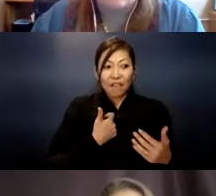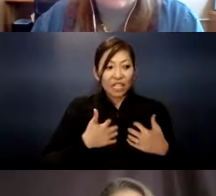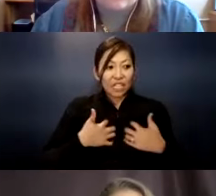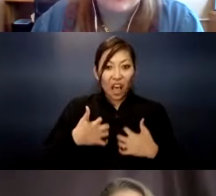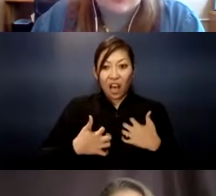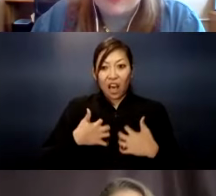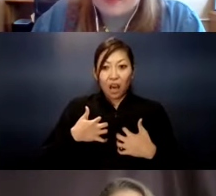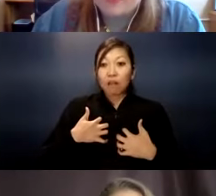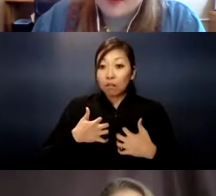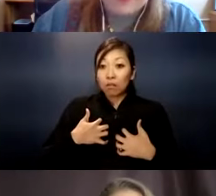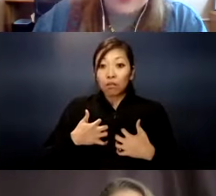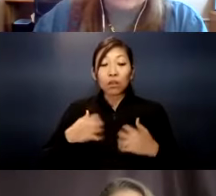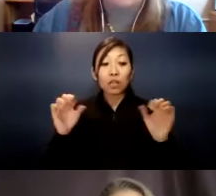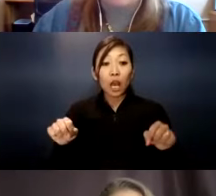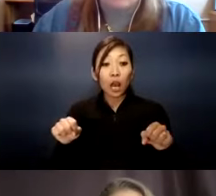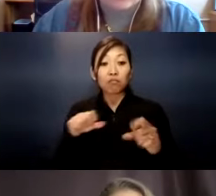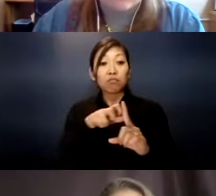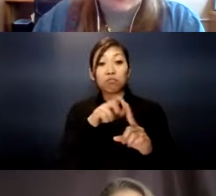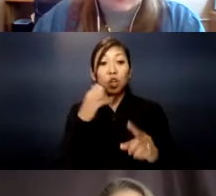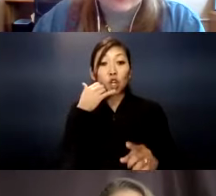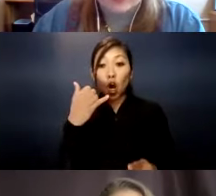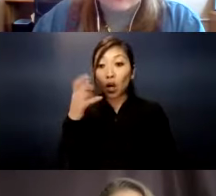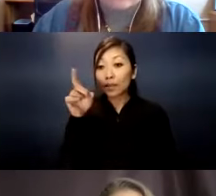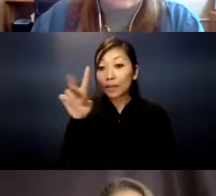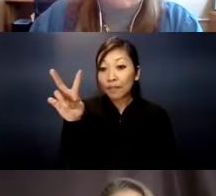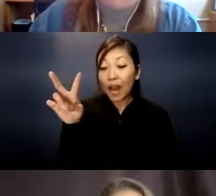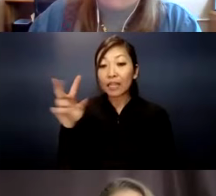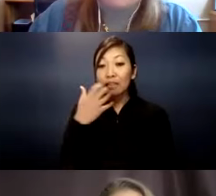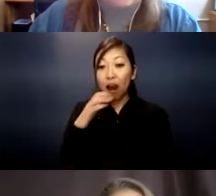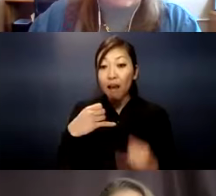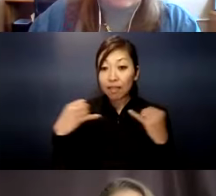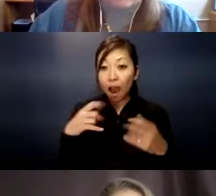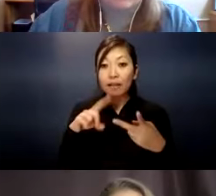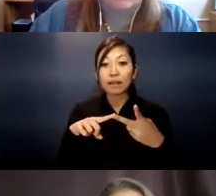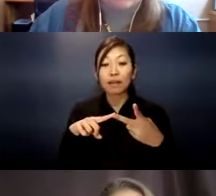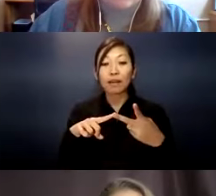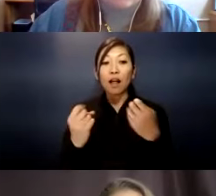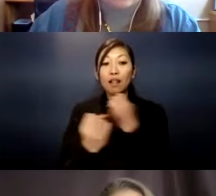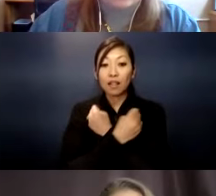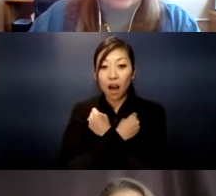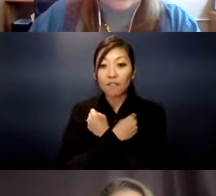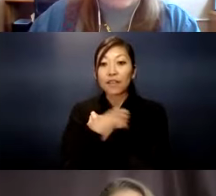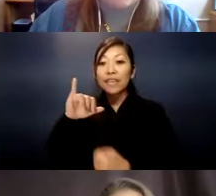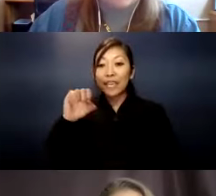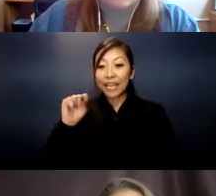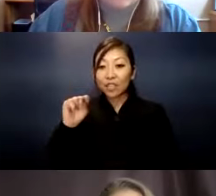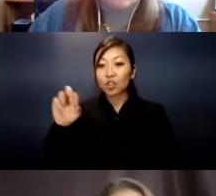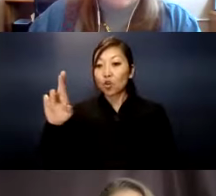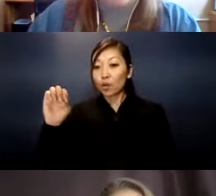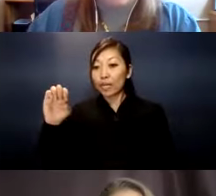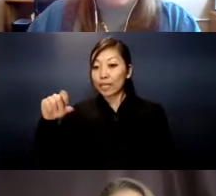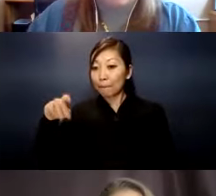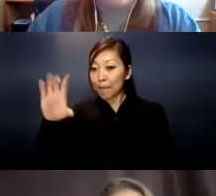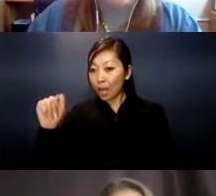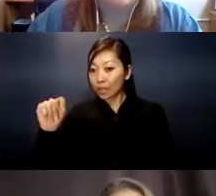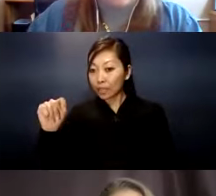can go to the domestic violence hotline. You can go to Love is Respect. There are a whole bunch of different resources